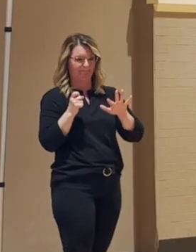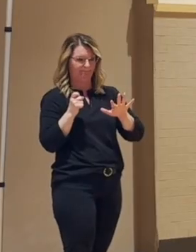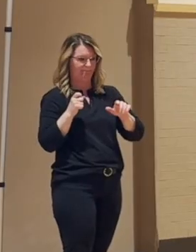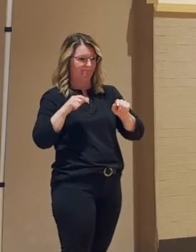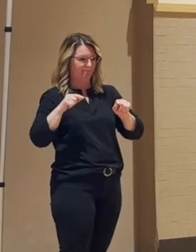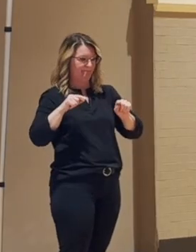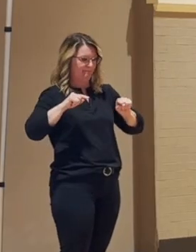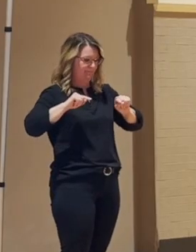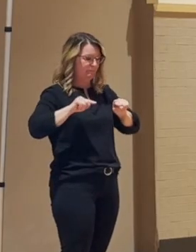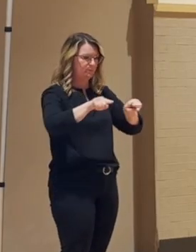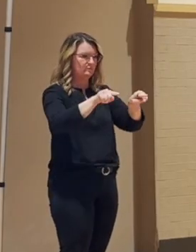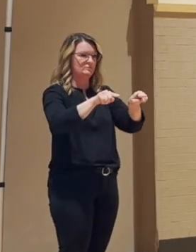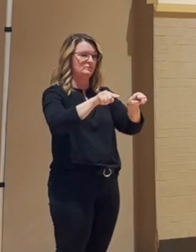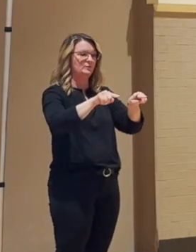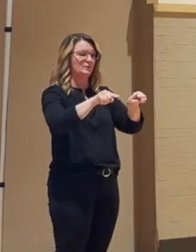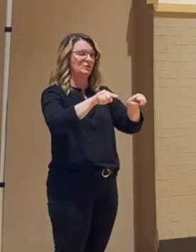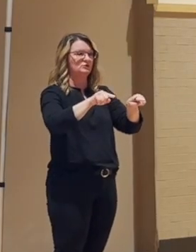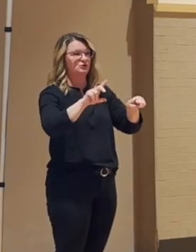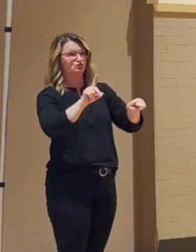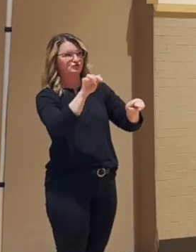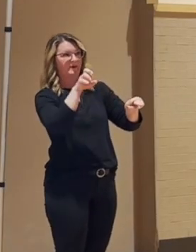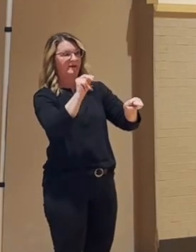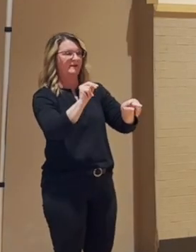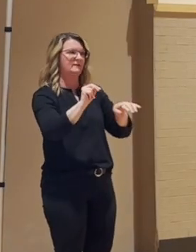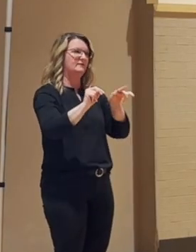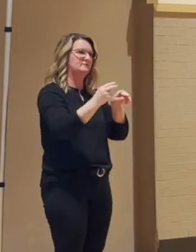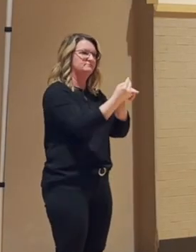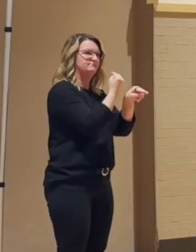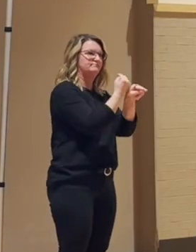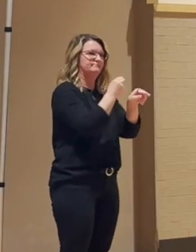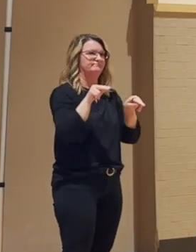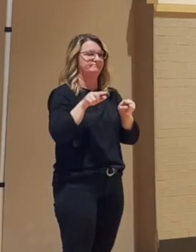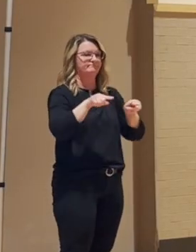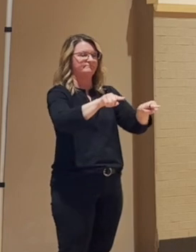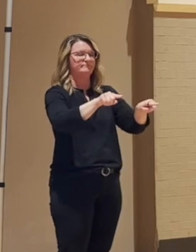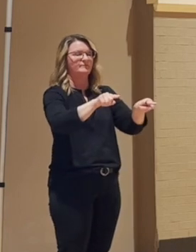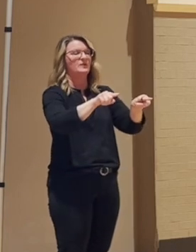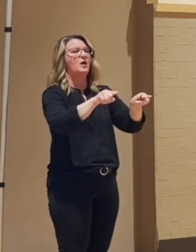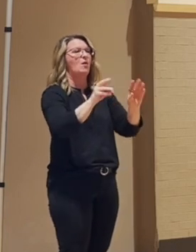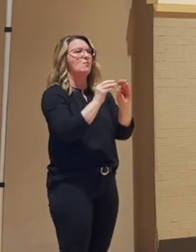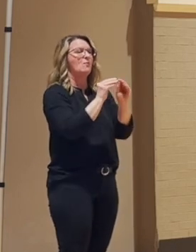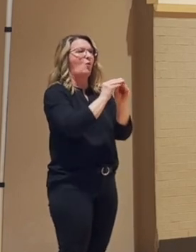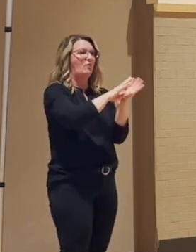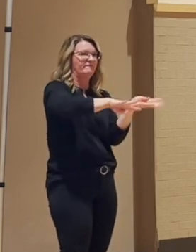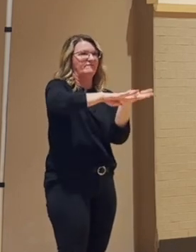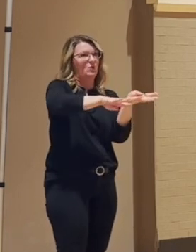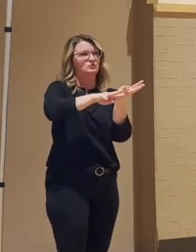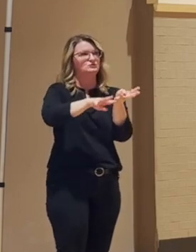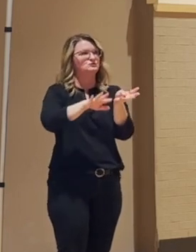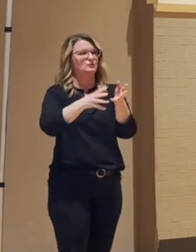to the drain, and then allowed us to take more flows to the plant to be